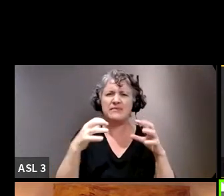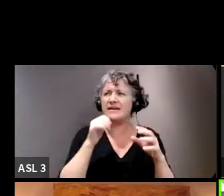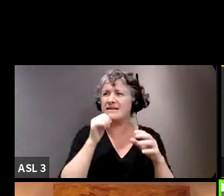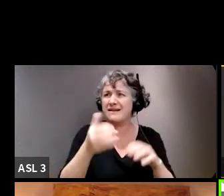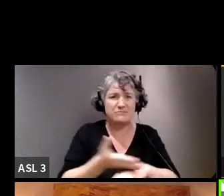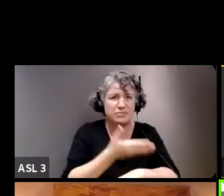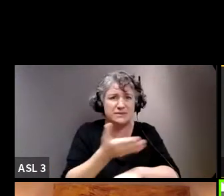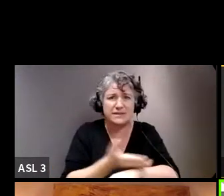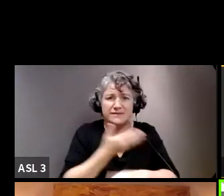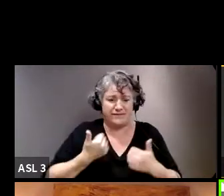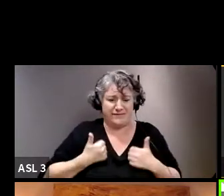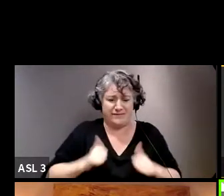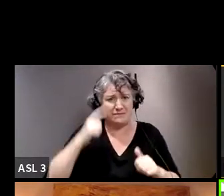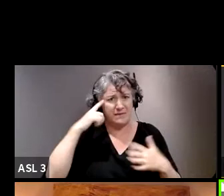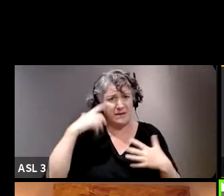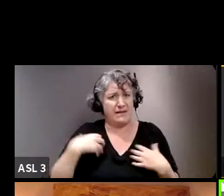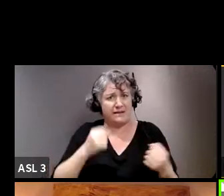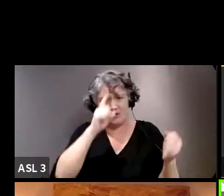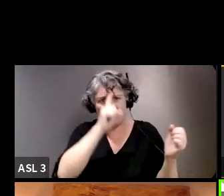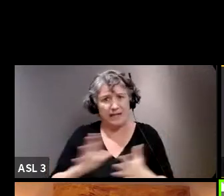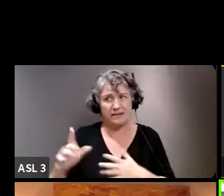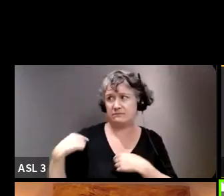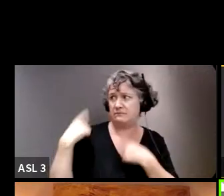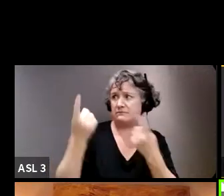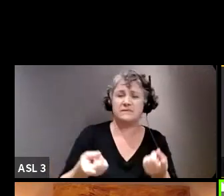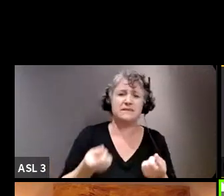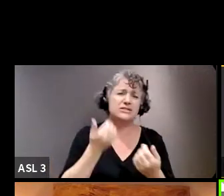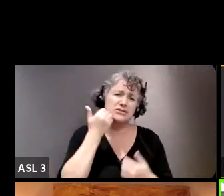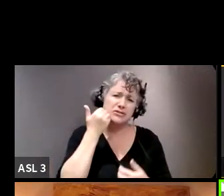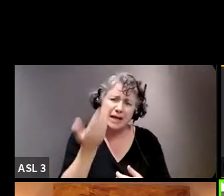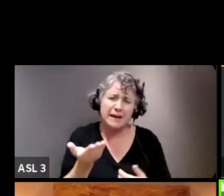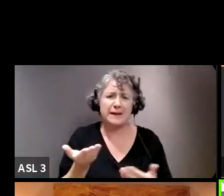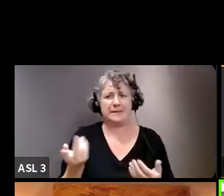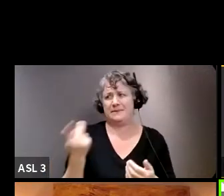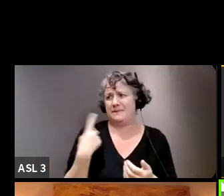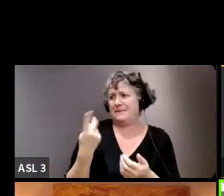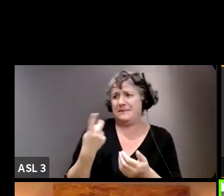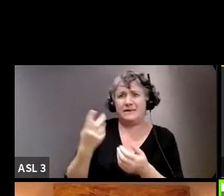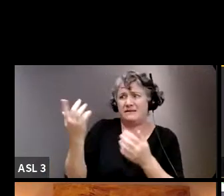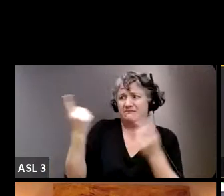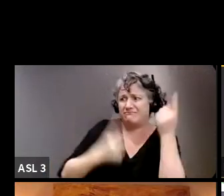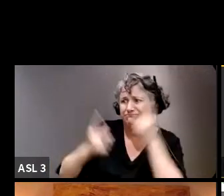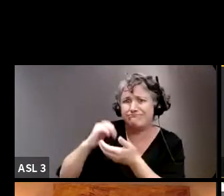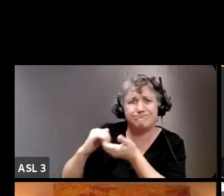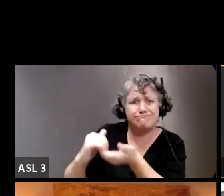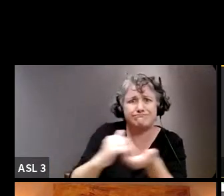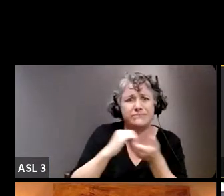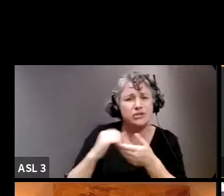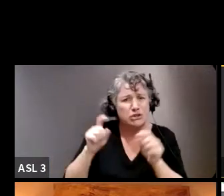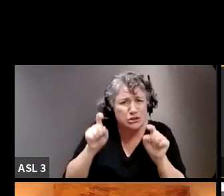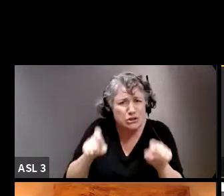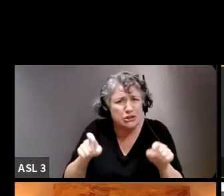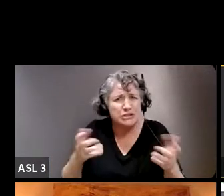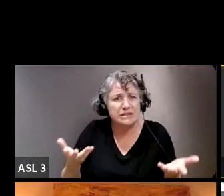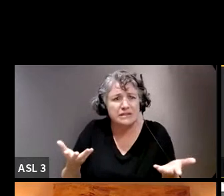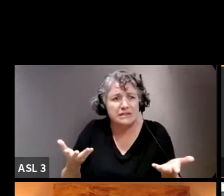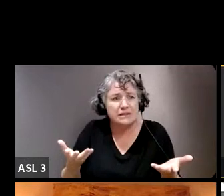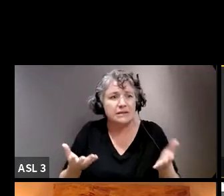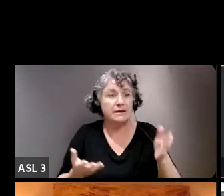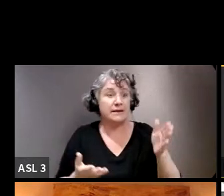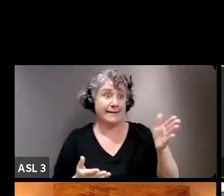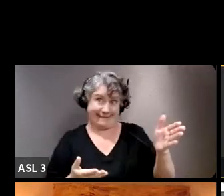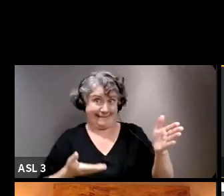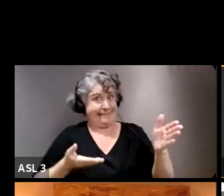getting a mental health strategy going for this city and that's a shame so we we still have 11 delegates